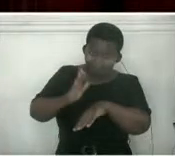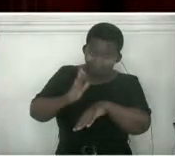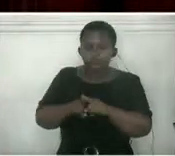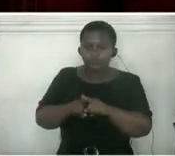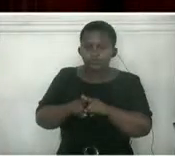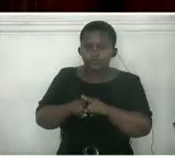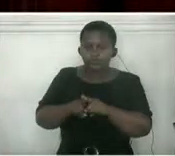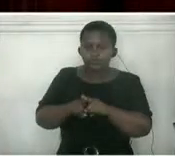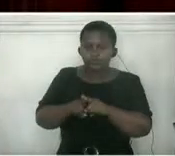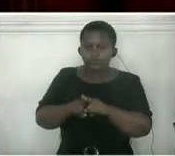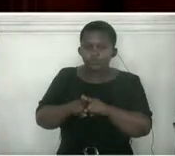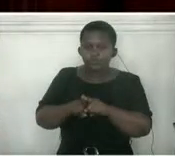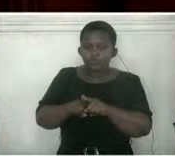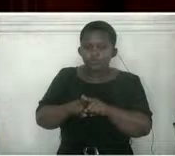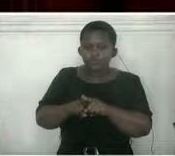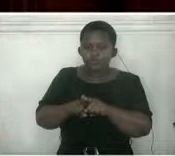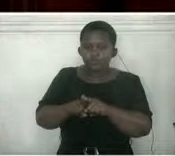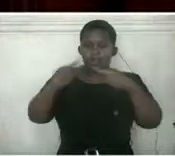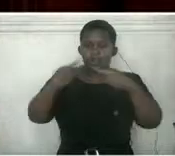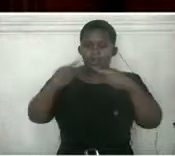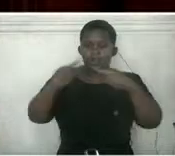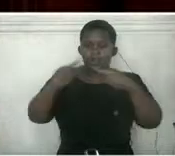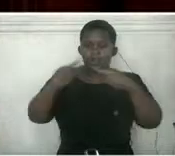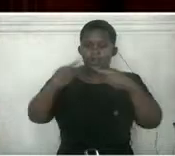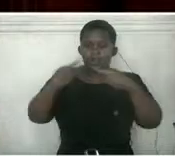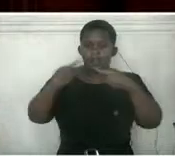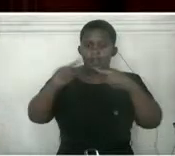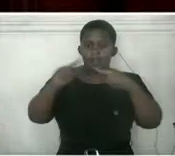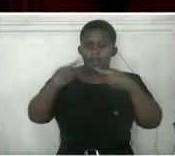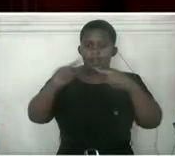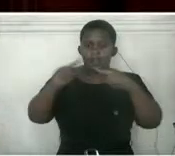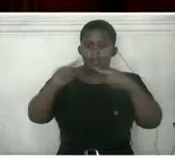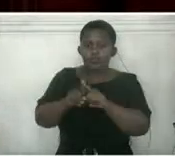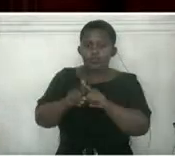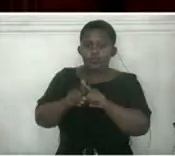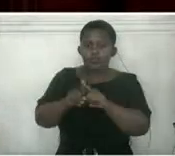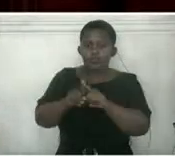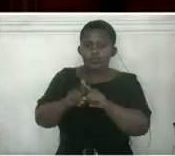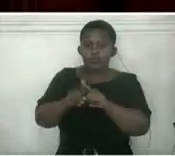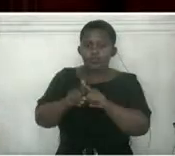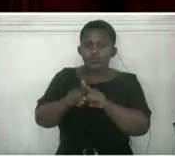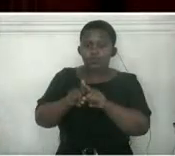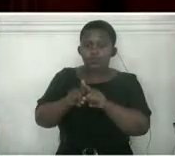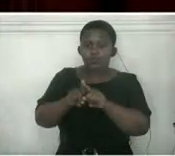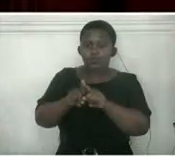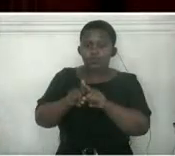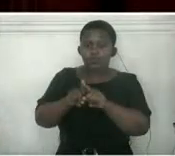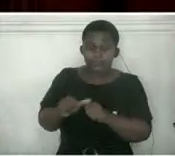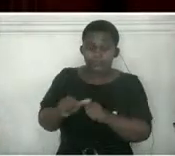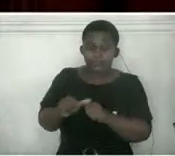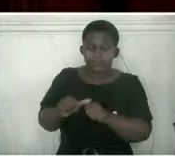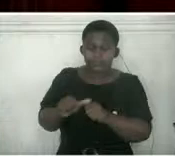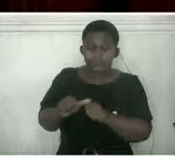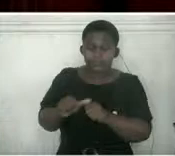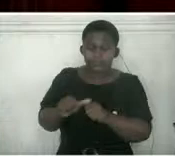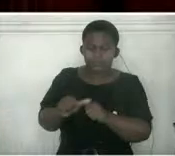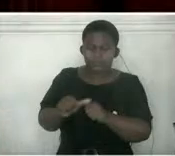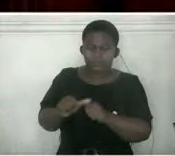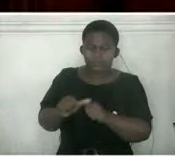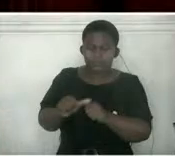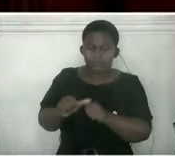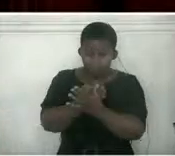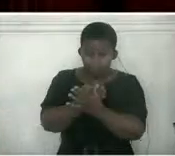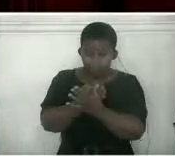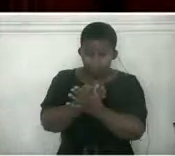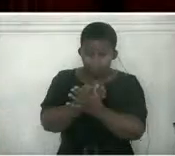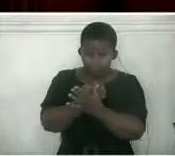lift our physical recovery, our emotional recovery, and very importantly, our